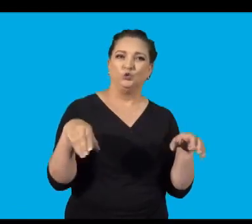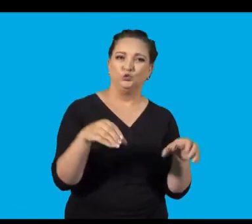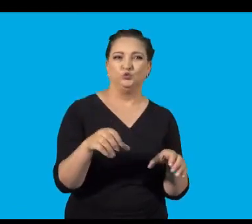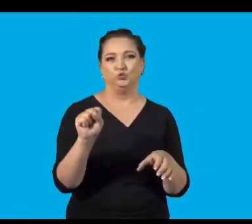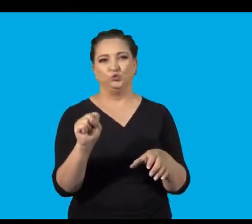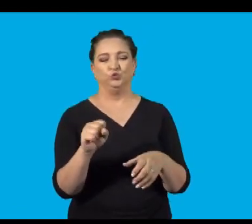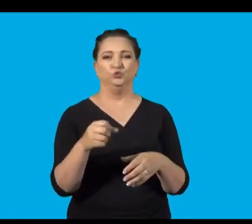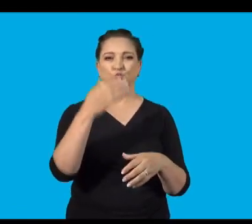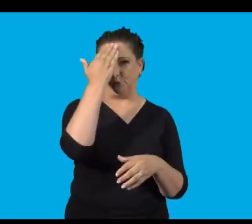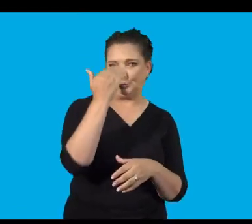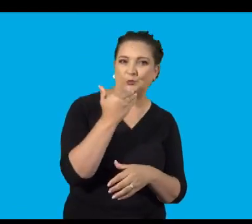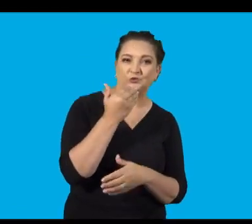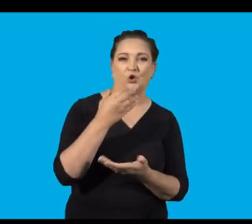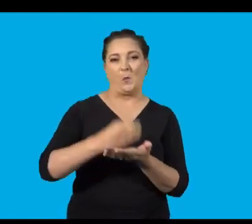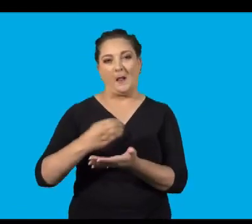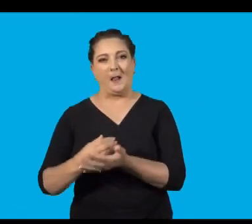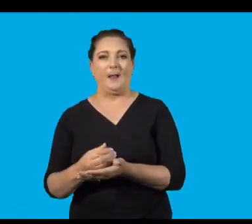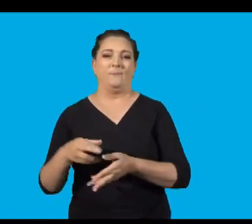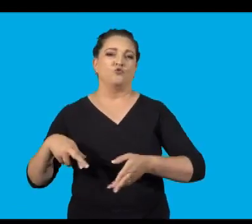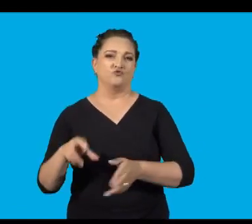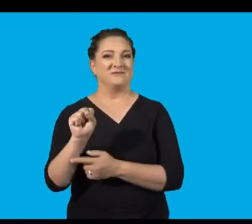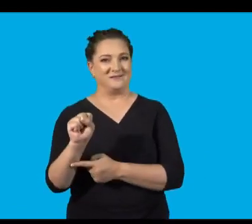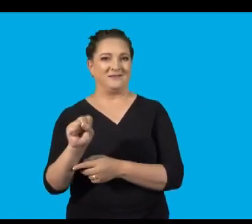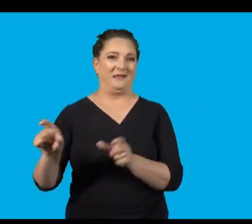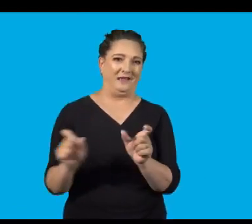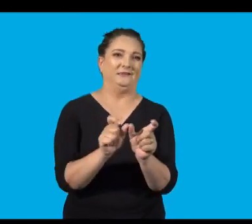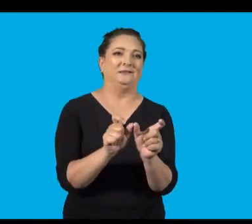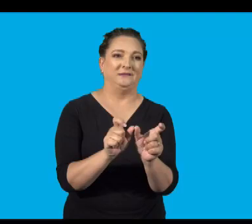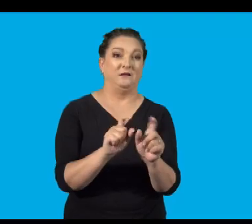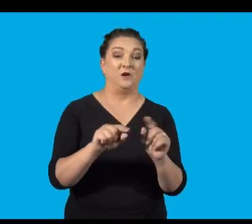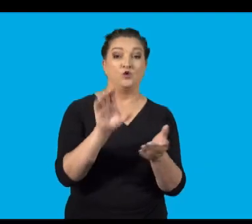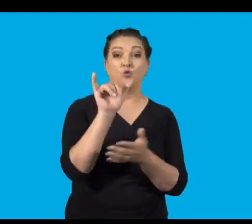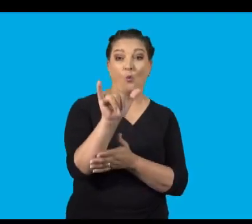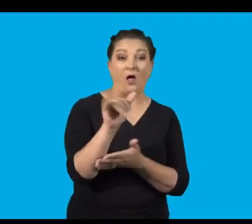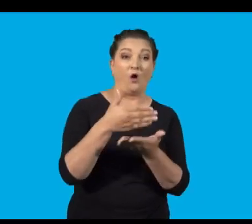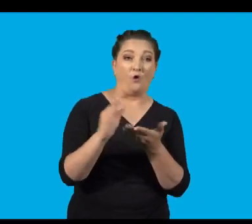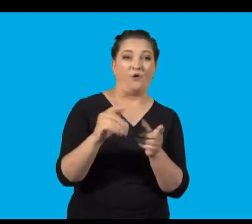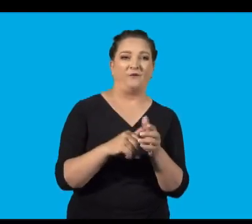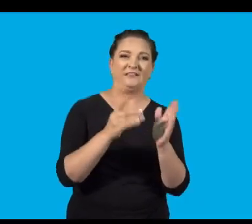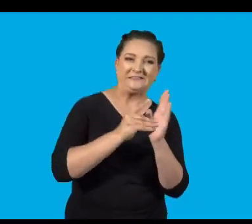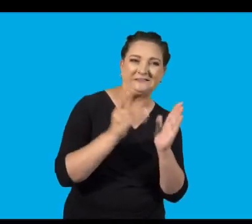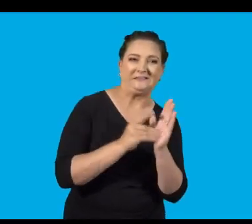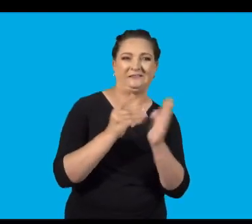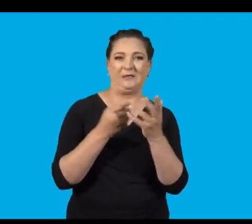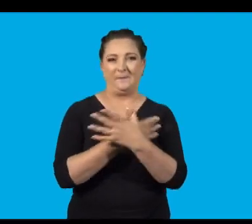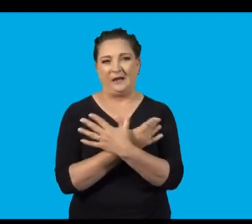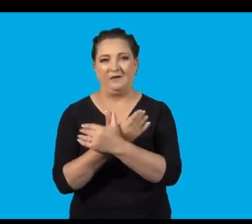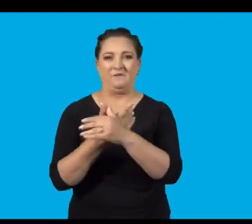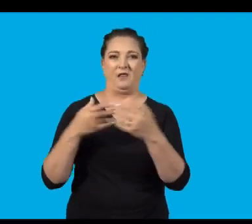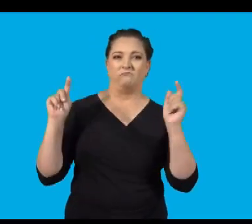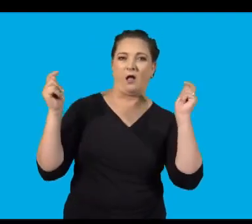go, toys, windows, cups, roads. When we drop the Y, dictionaries, butterflies,